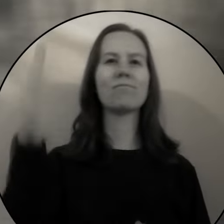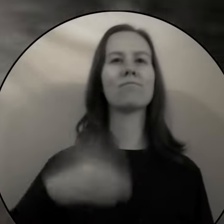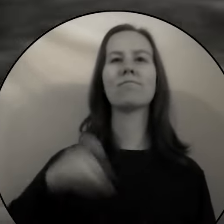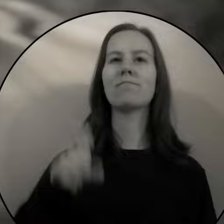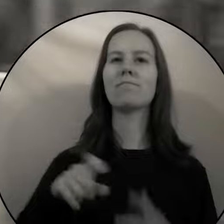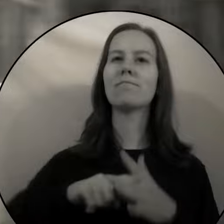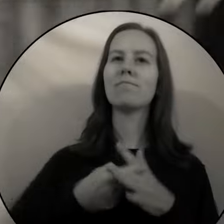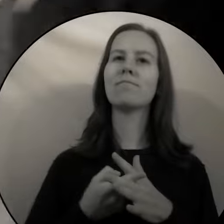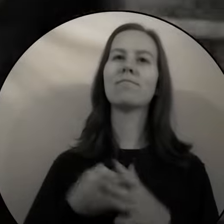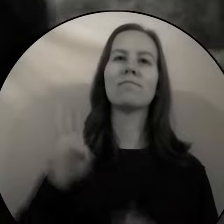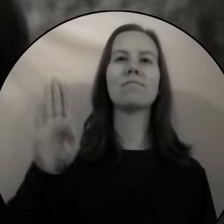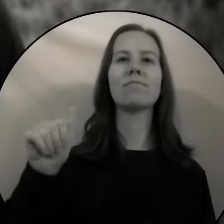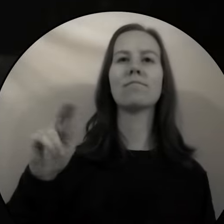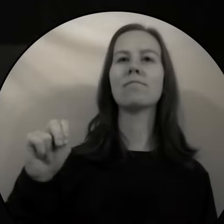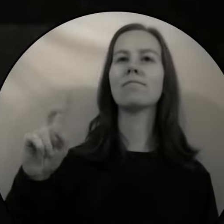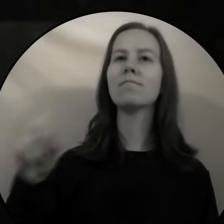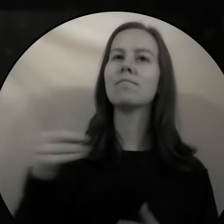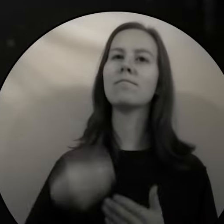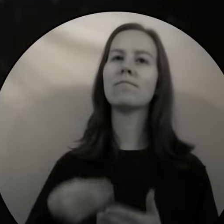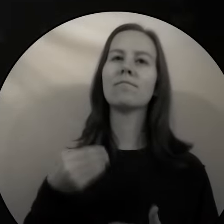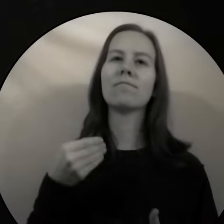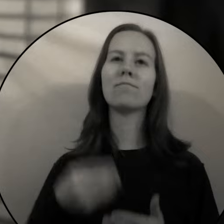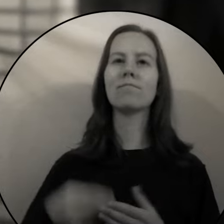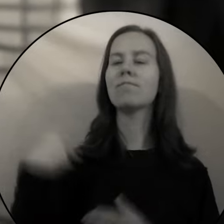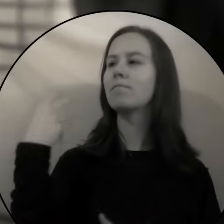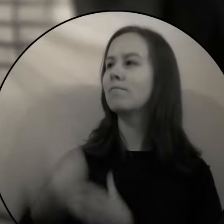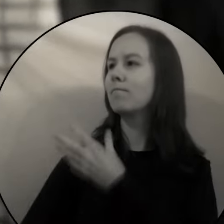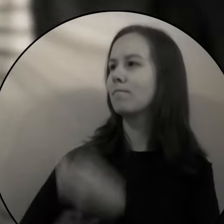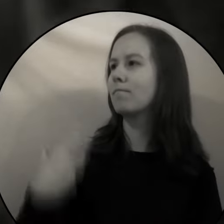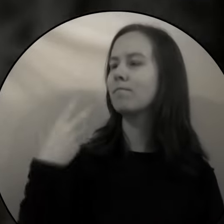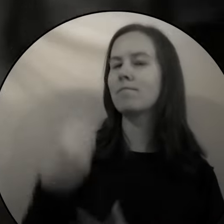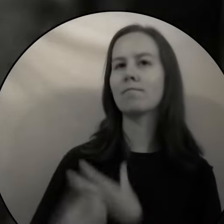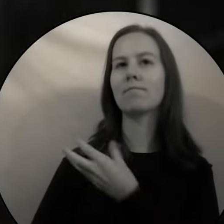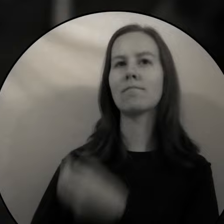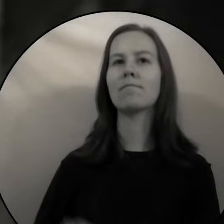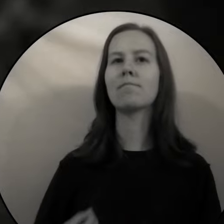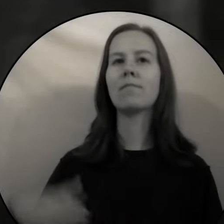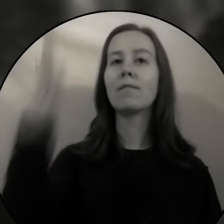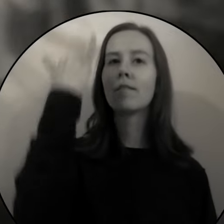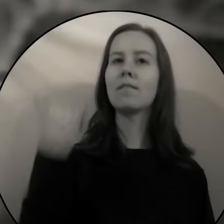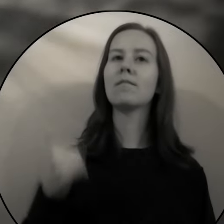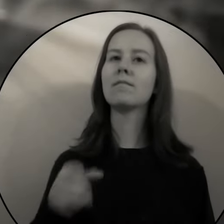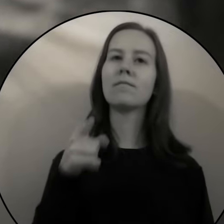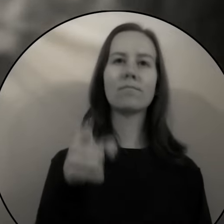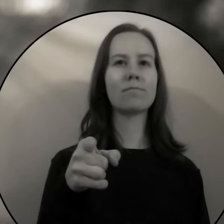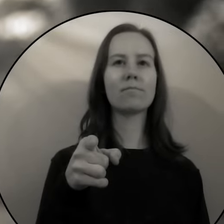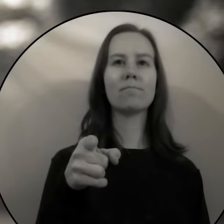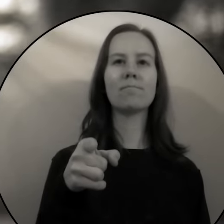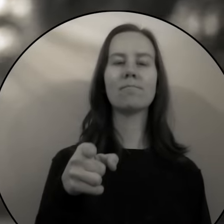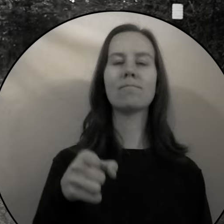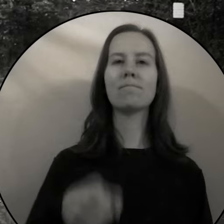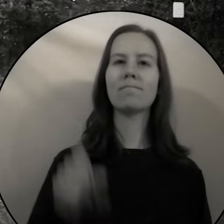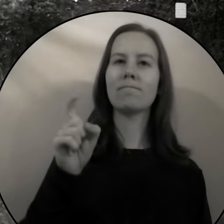should never form or invest in secondh because